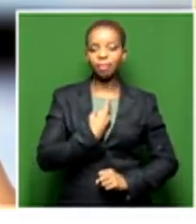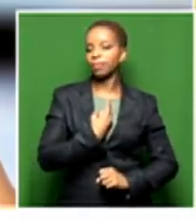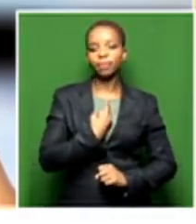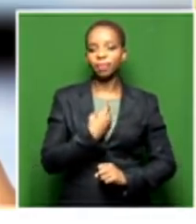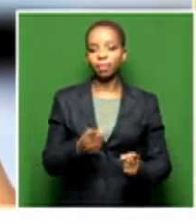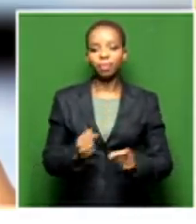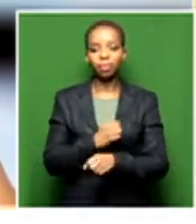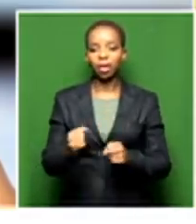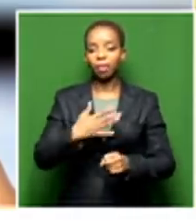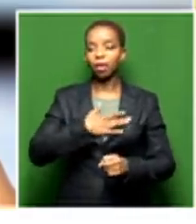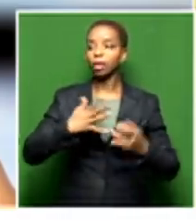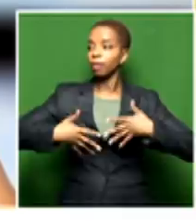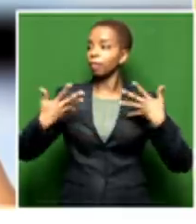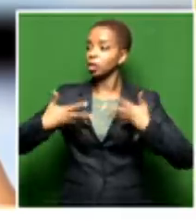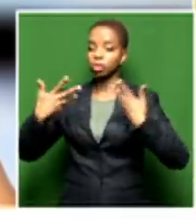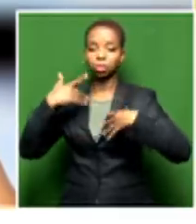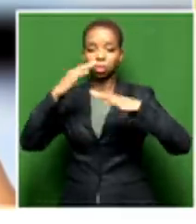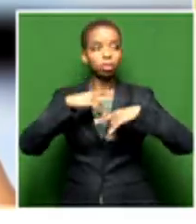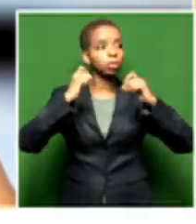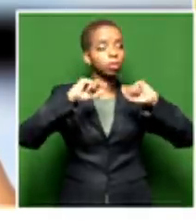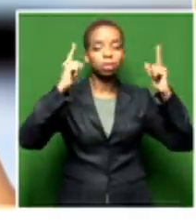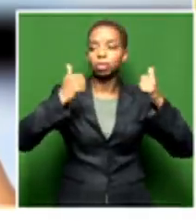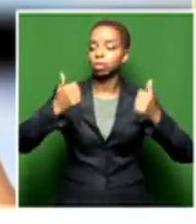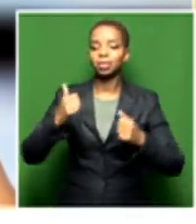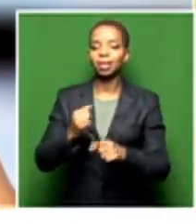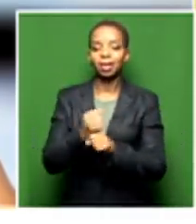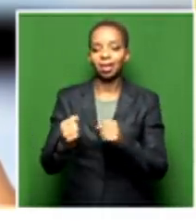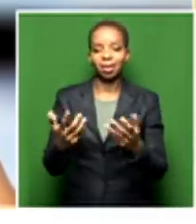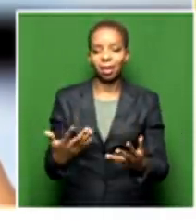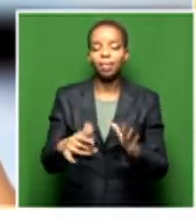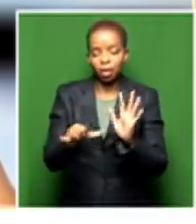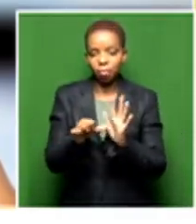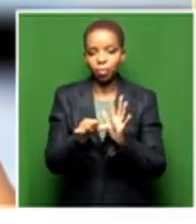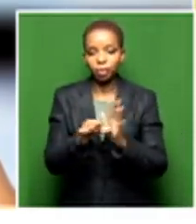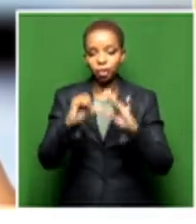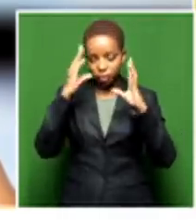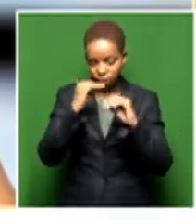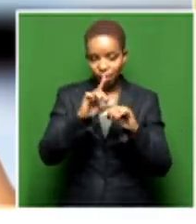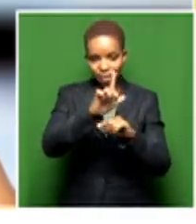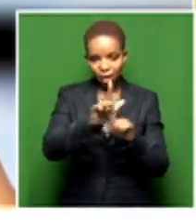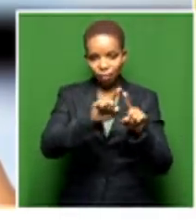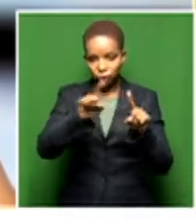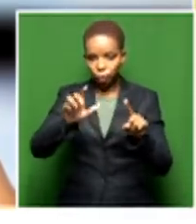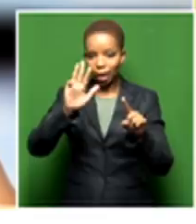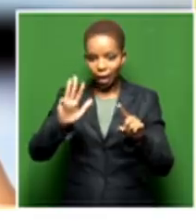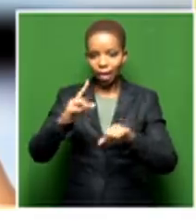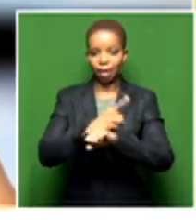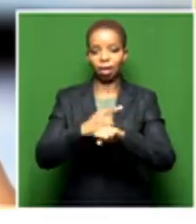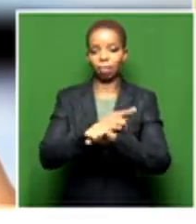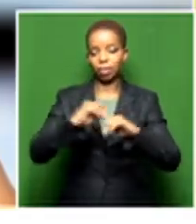up. So it's critical whenever you do sleep to get that 7 to 9 hours sleep and to try and keep a consistent